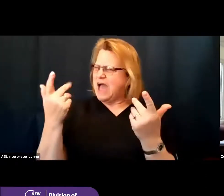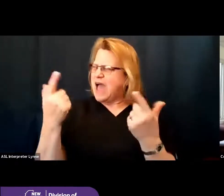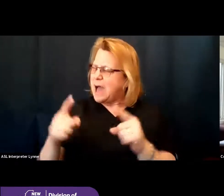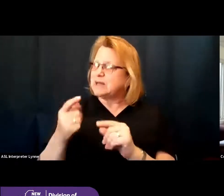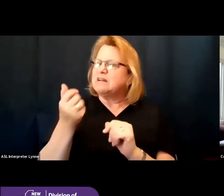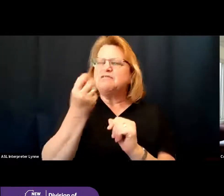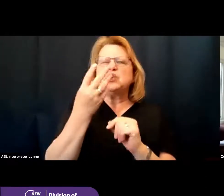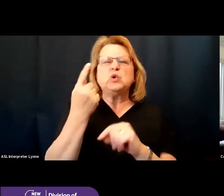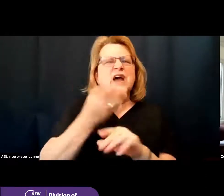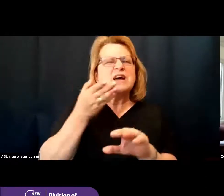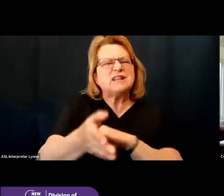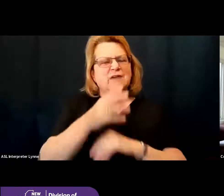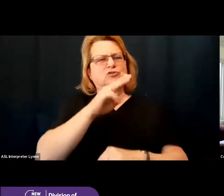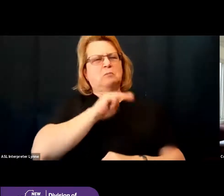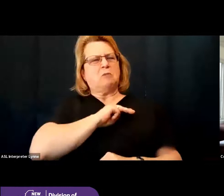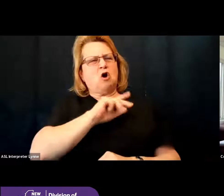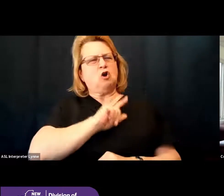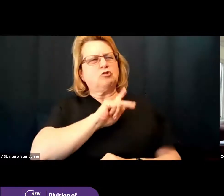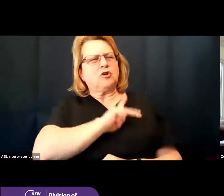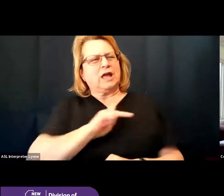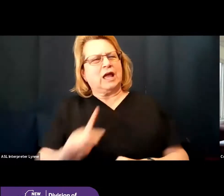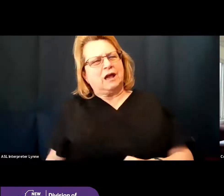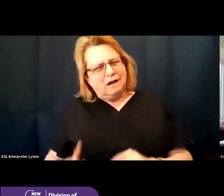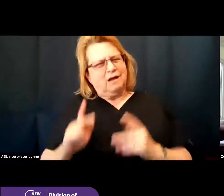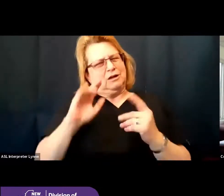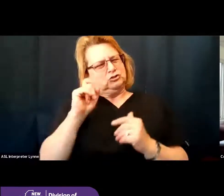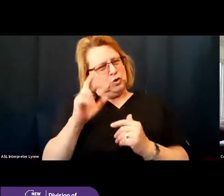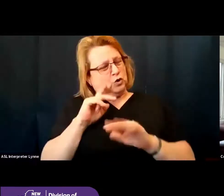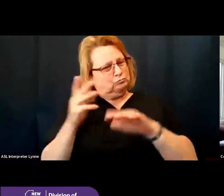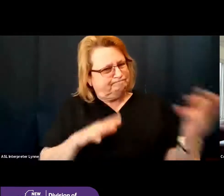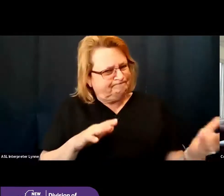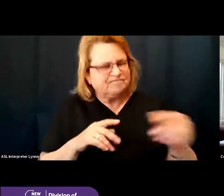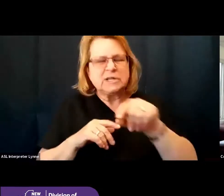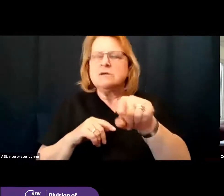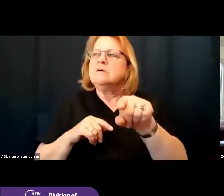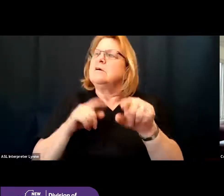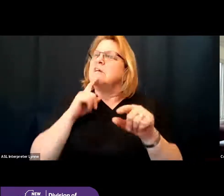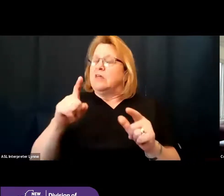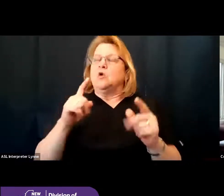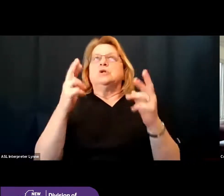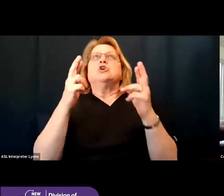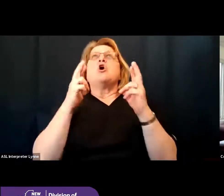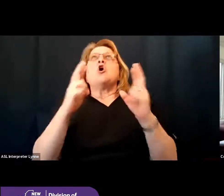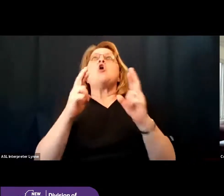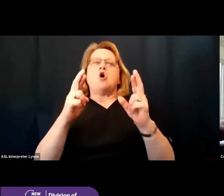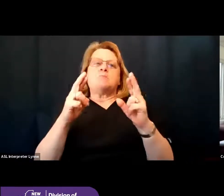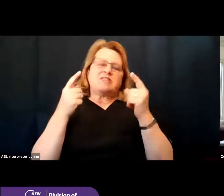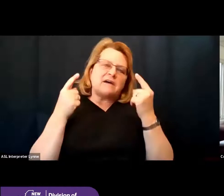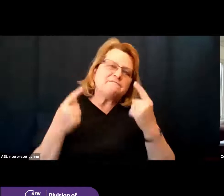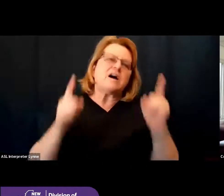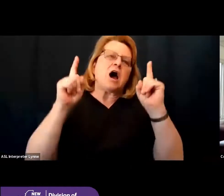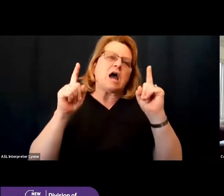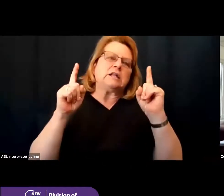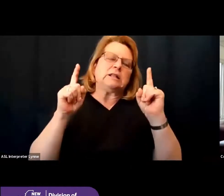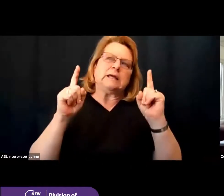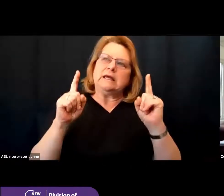there was great hope that the scourge of housing discrimination would finally be ended. And yet